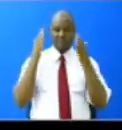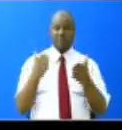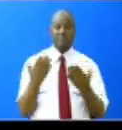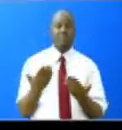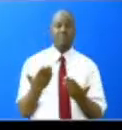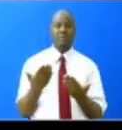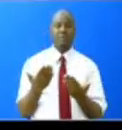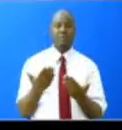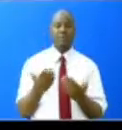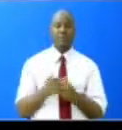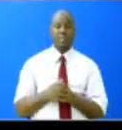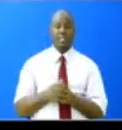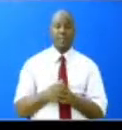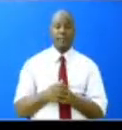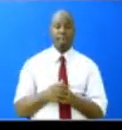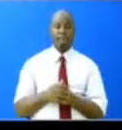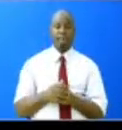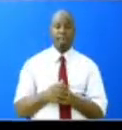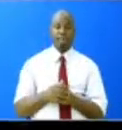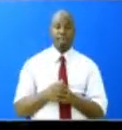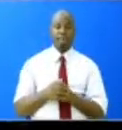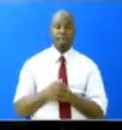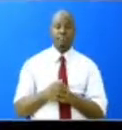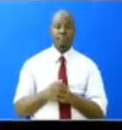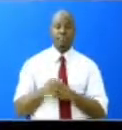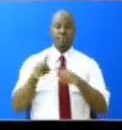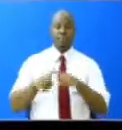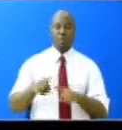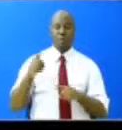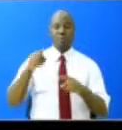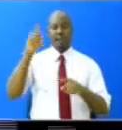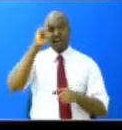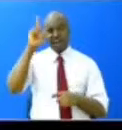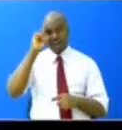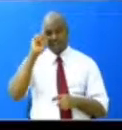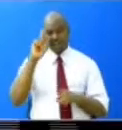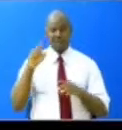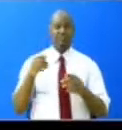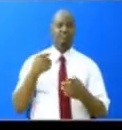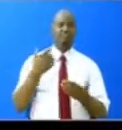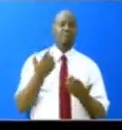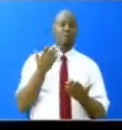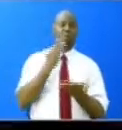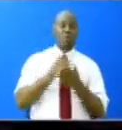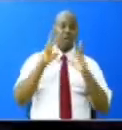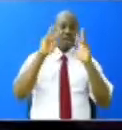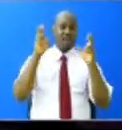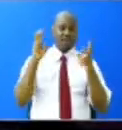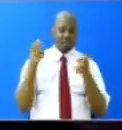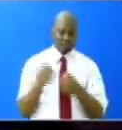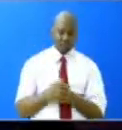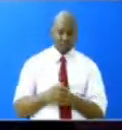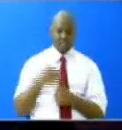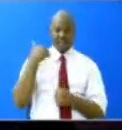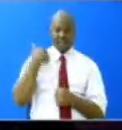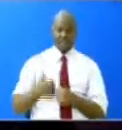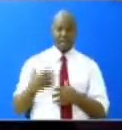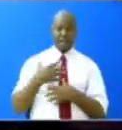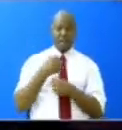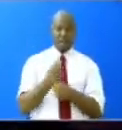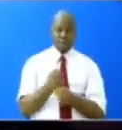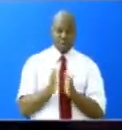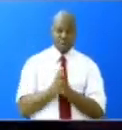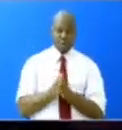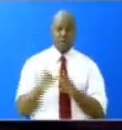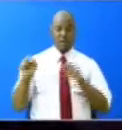triviality and innuendos and rumors and unnecessary issues. Mm. I trust that